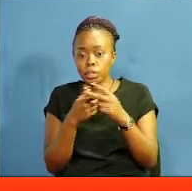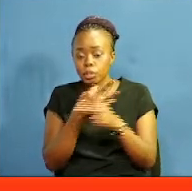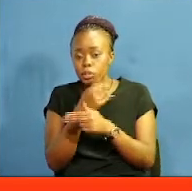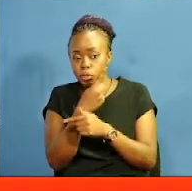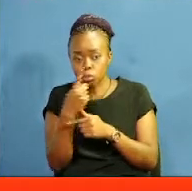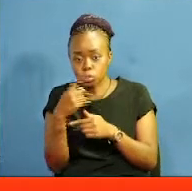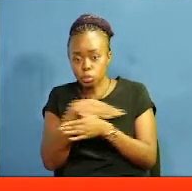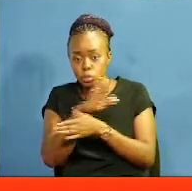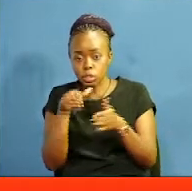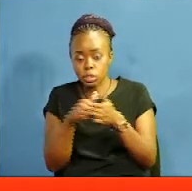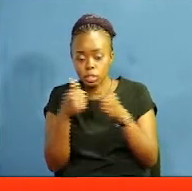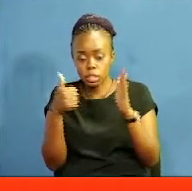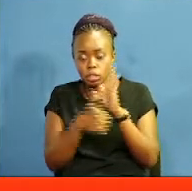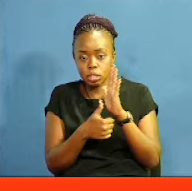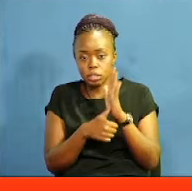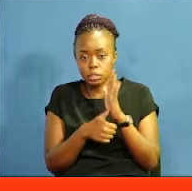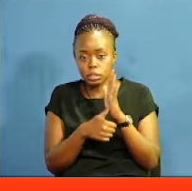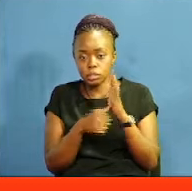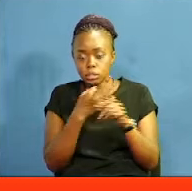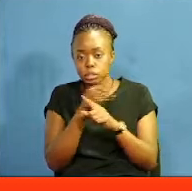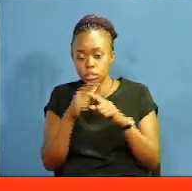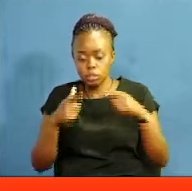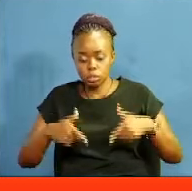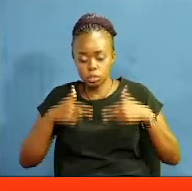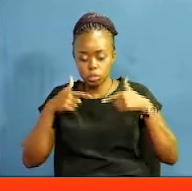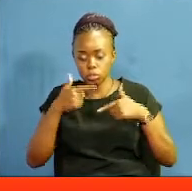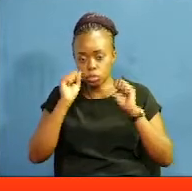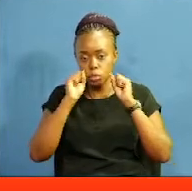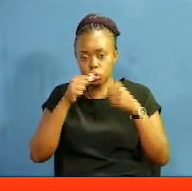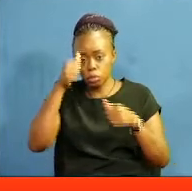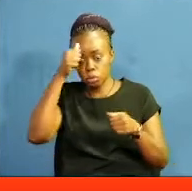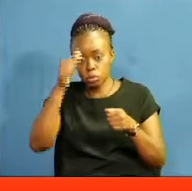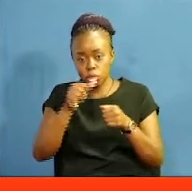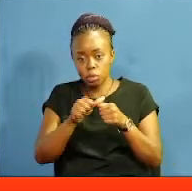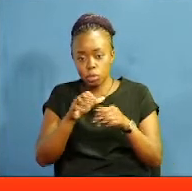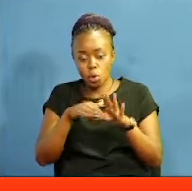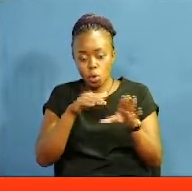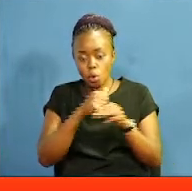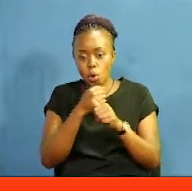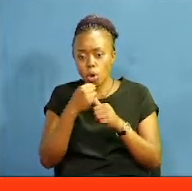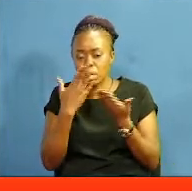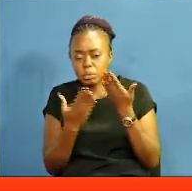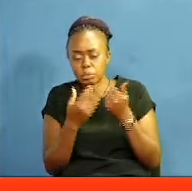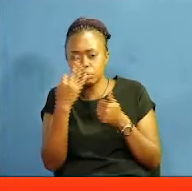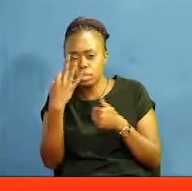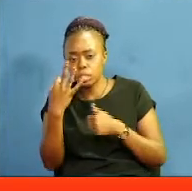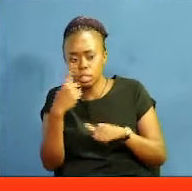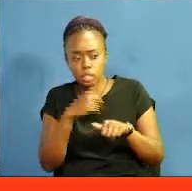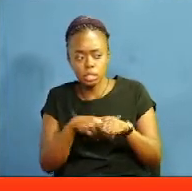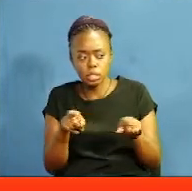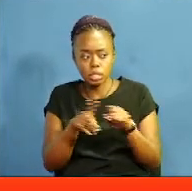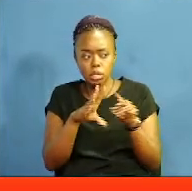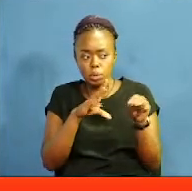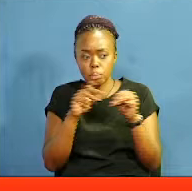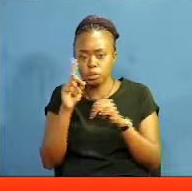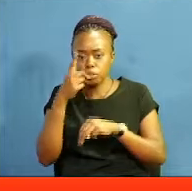from the onset of this whole issue, this whole saga of leaving NASA. You can remember that they left NASA like three times. They